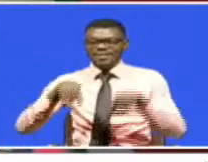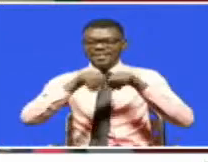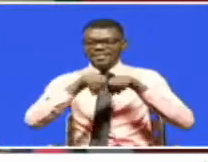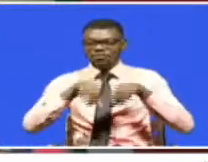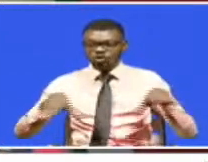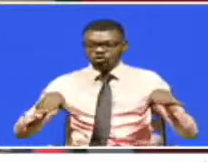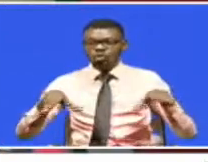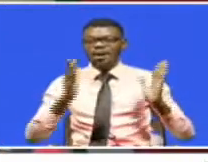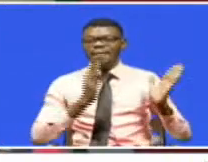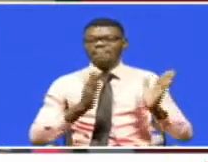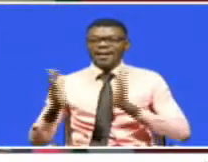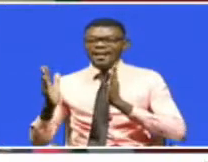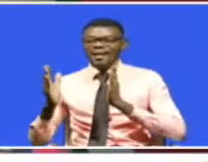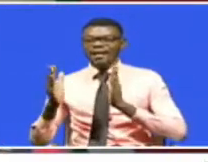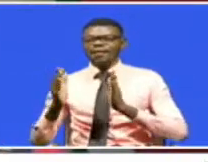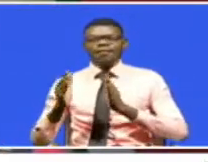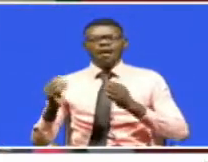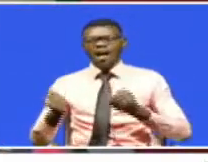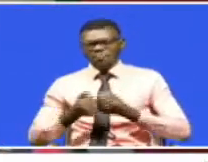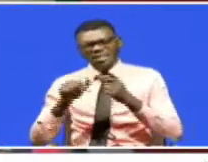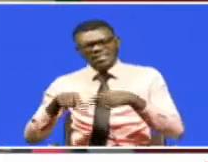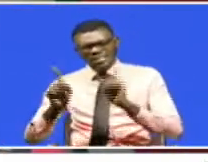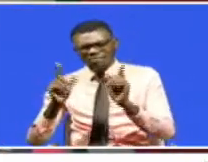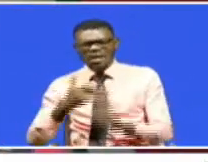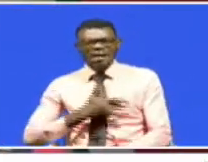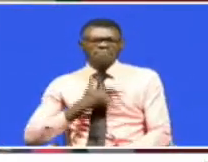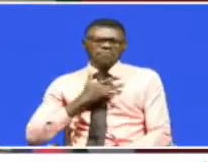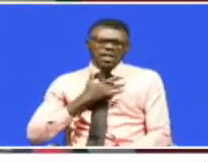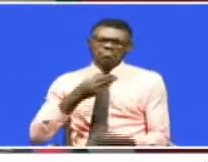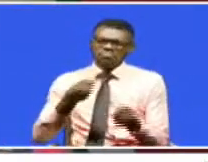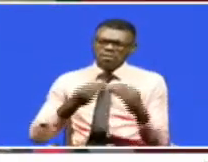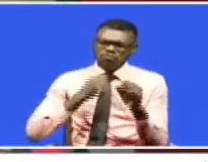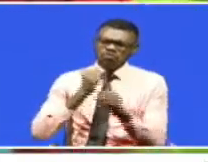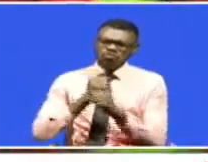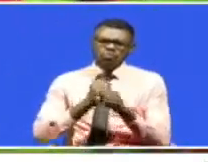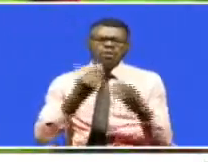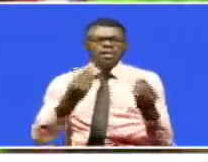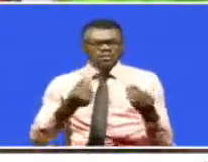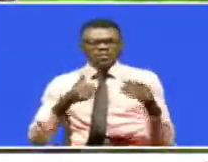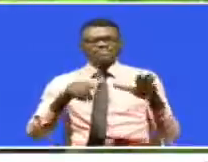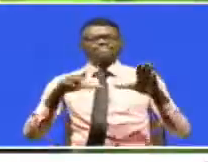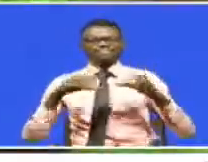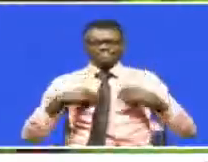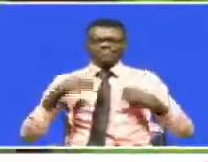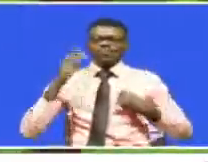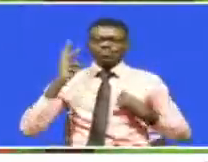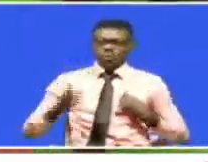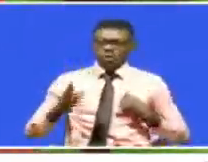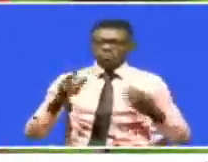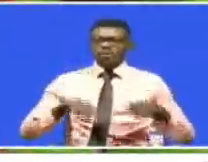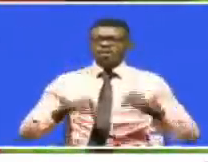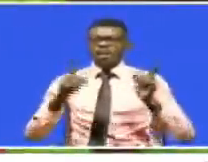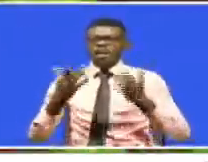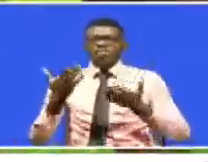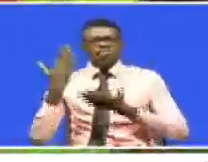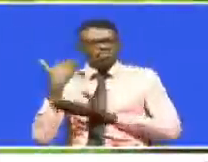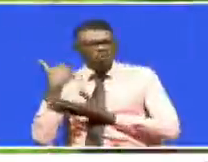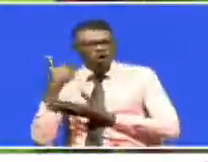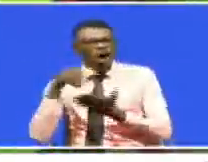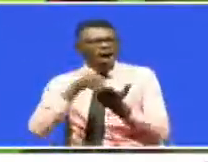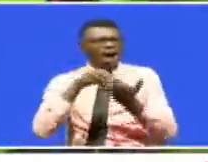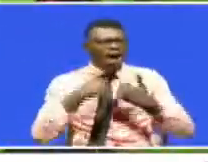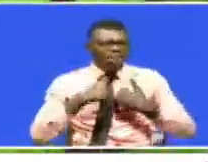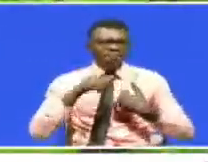and Planning, and should he find it fit to accord me such lighter duties. Allegations of her involvement in the NYS